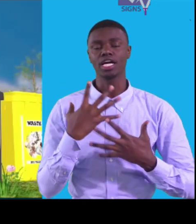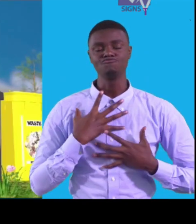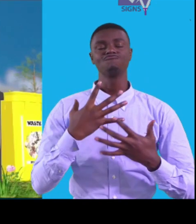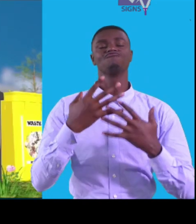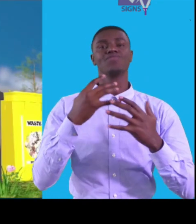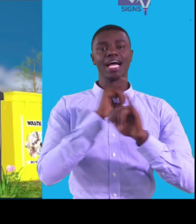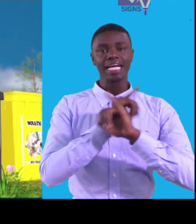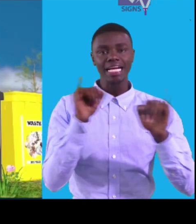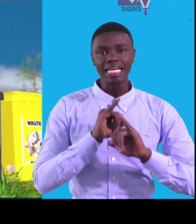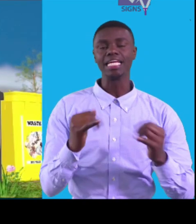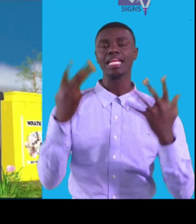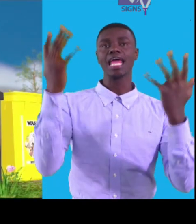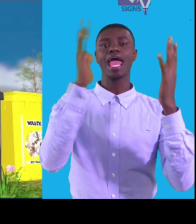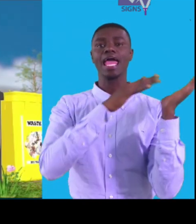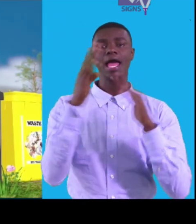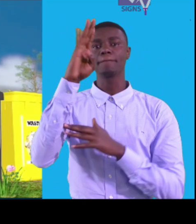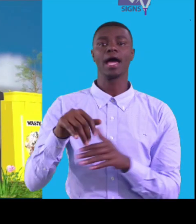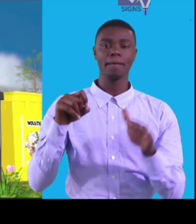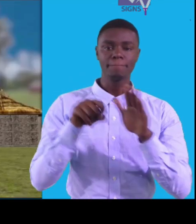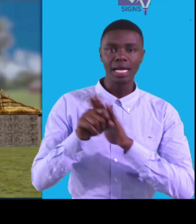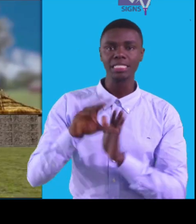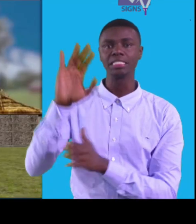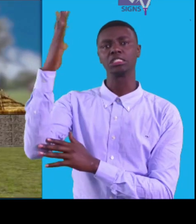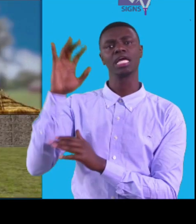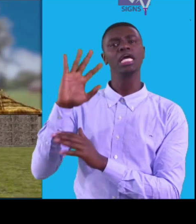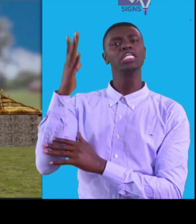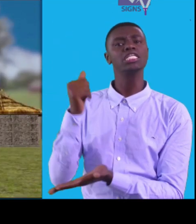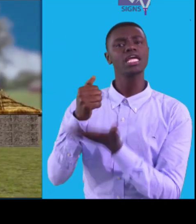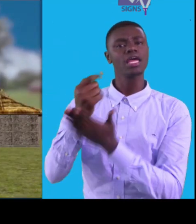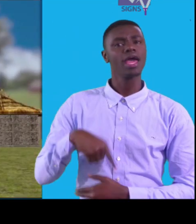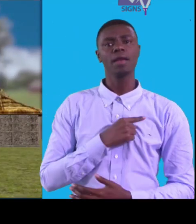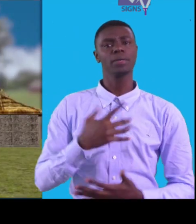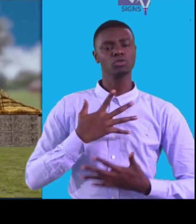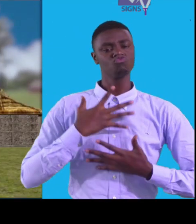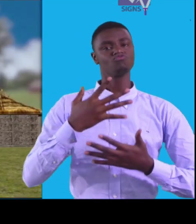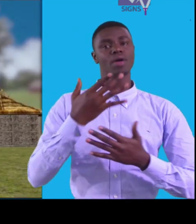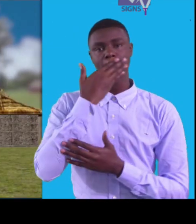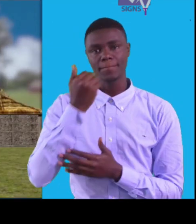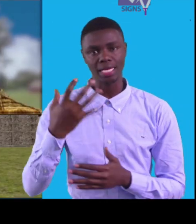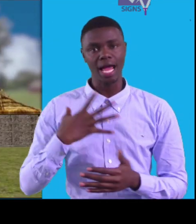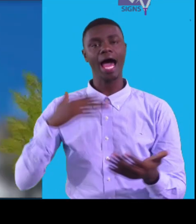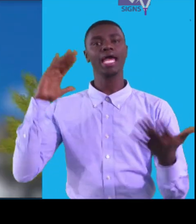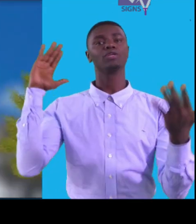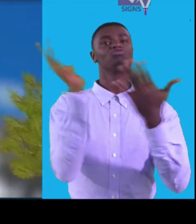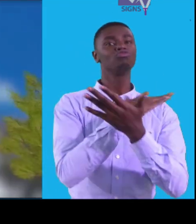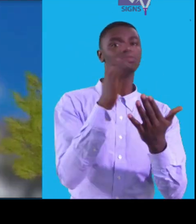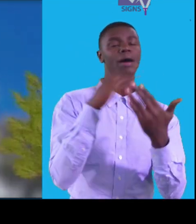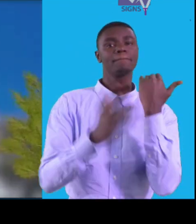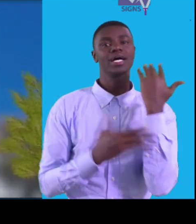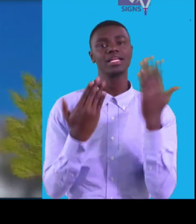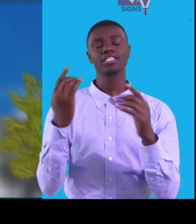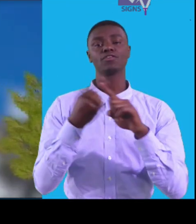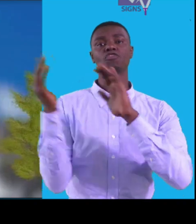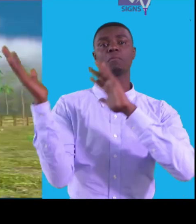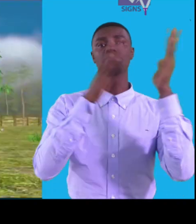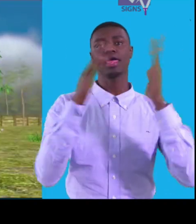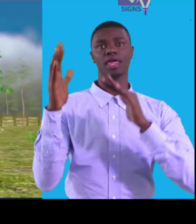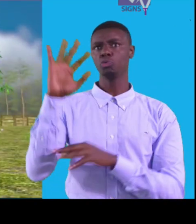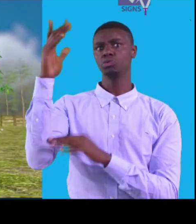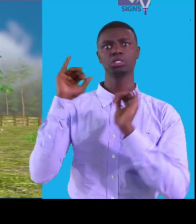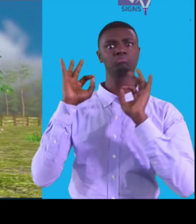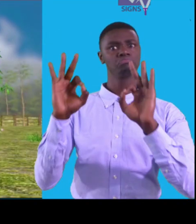We can breathe clean air by planting trees like me. Trees help us breathe better by taking out bad stuff from the